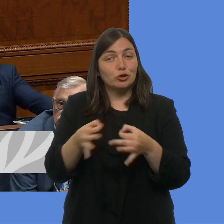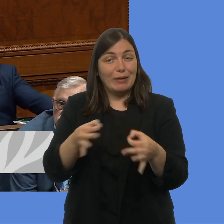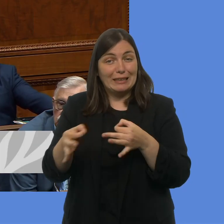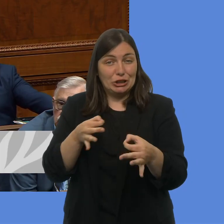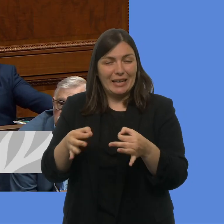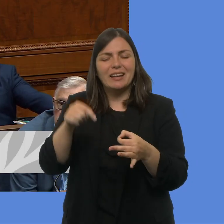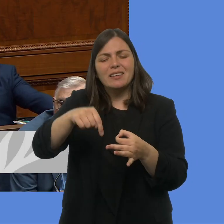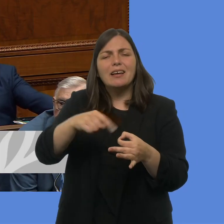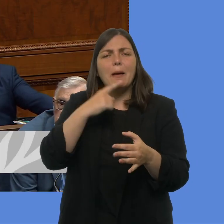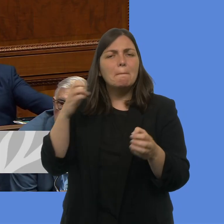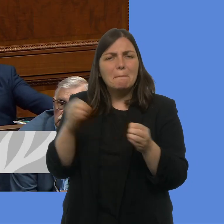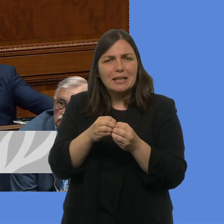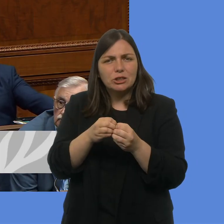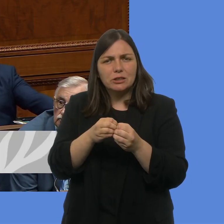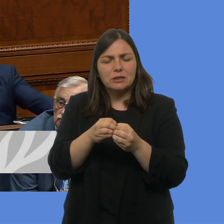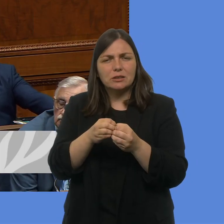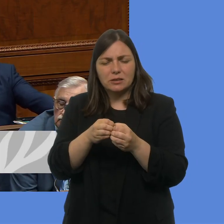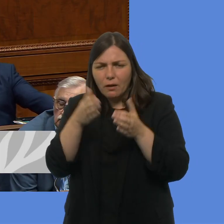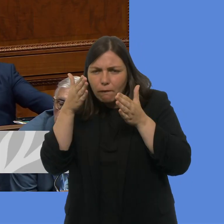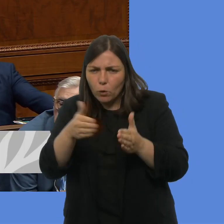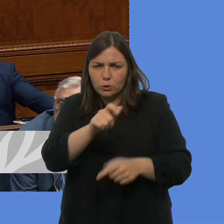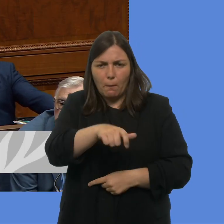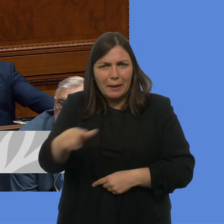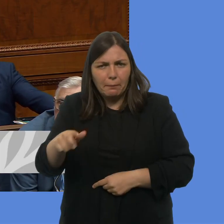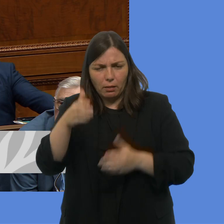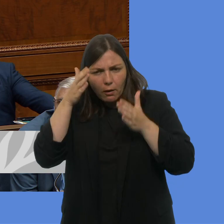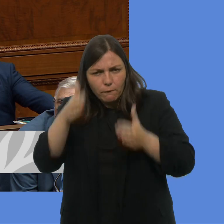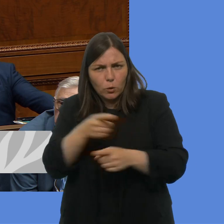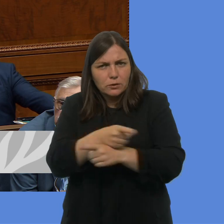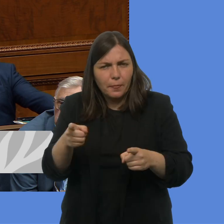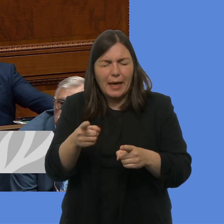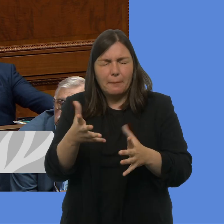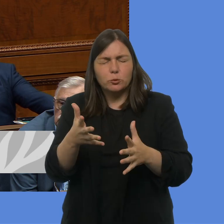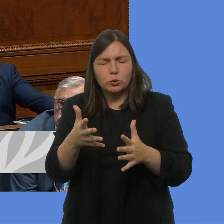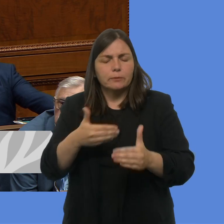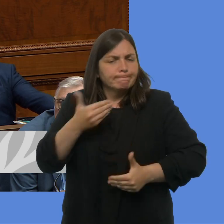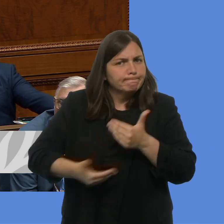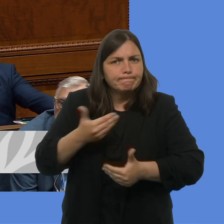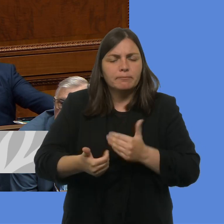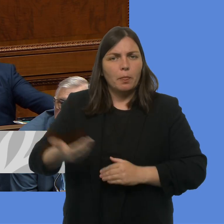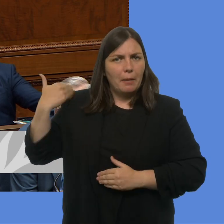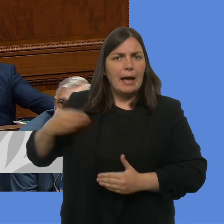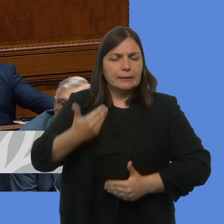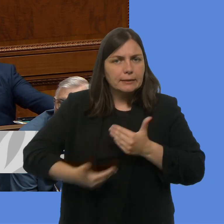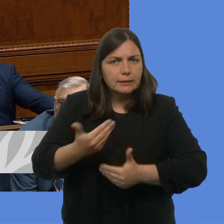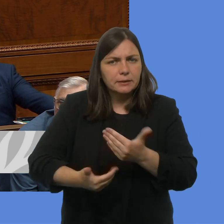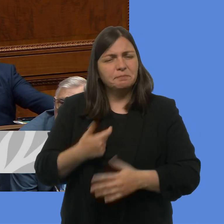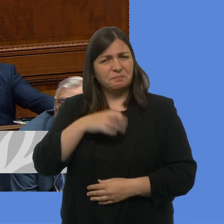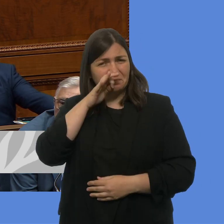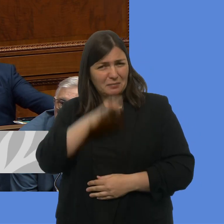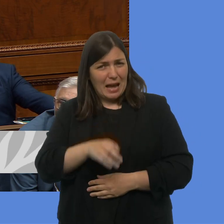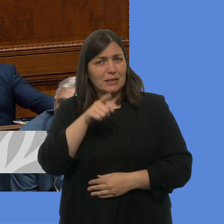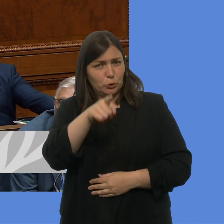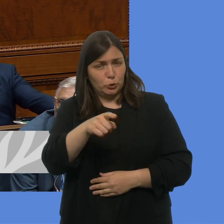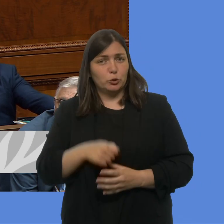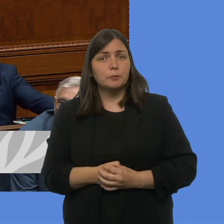approach, victim-centred on trauma and victim-centred on dealing with the past. Can I ask the Minister, with the Executive Office's engagement with the UK